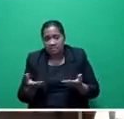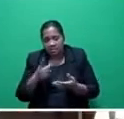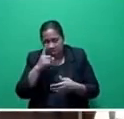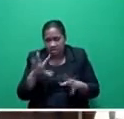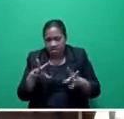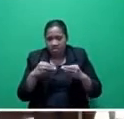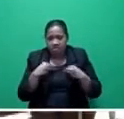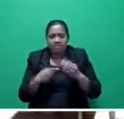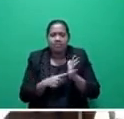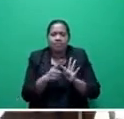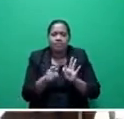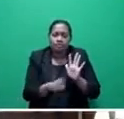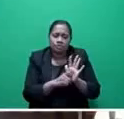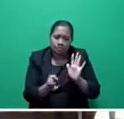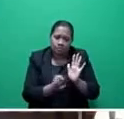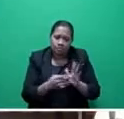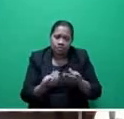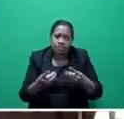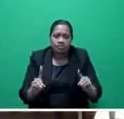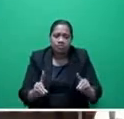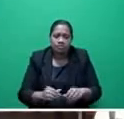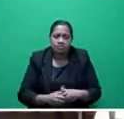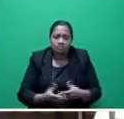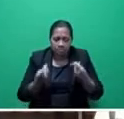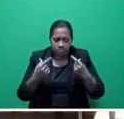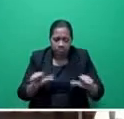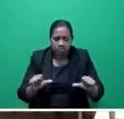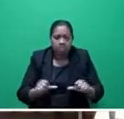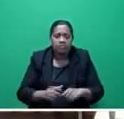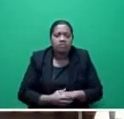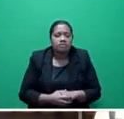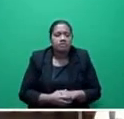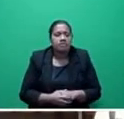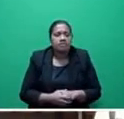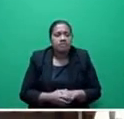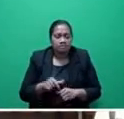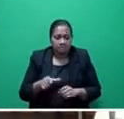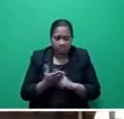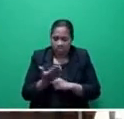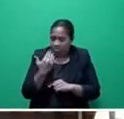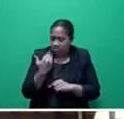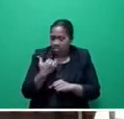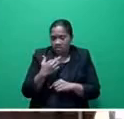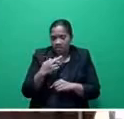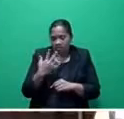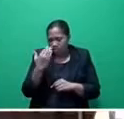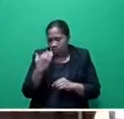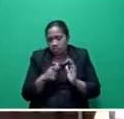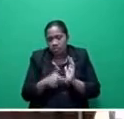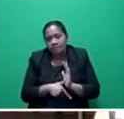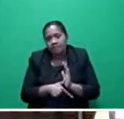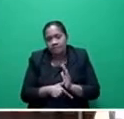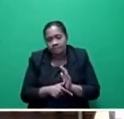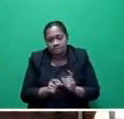deposits. Commercial banks and licensed credit institutions have been providing repayment relief to their customers in the past for short periods following events such as